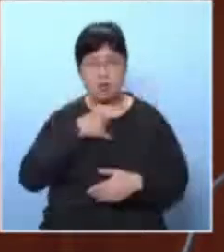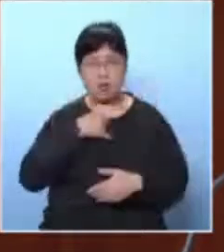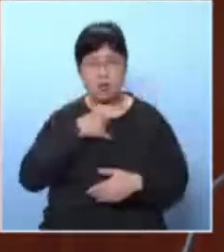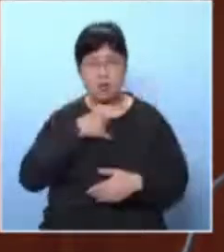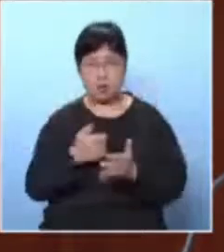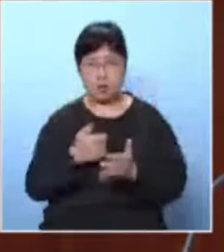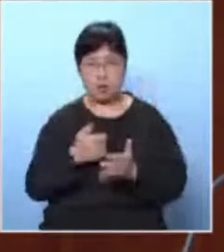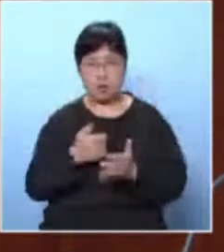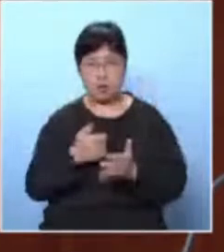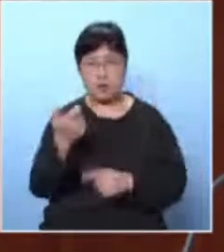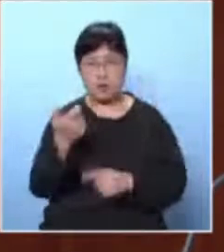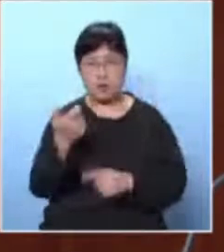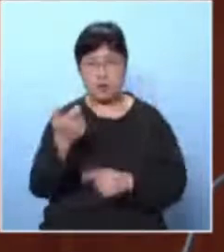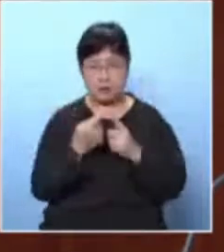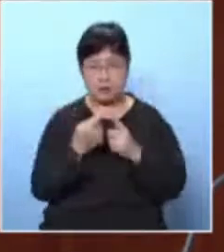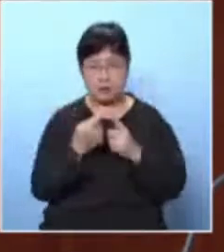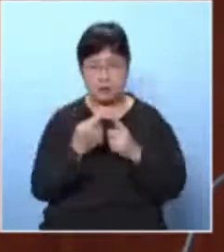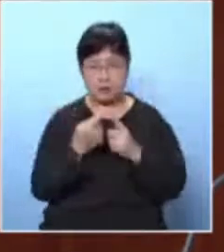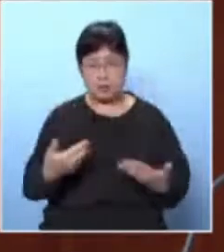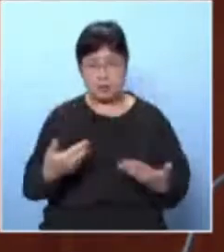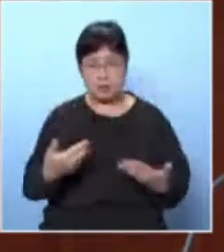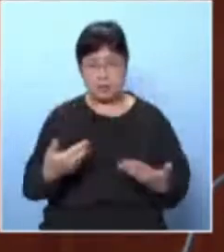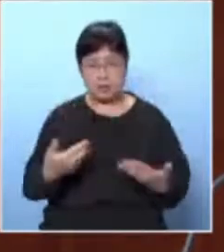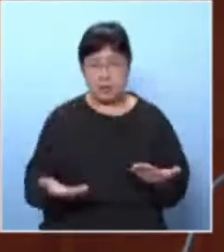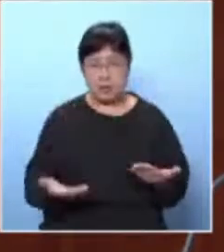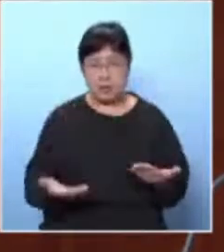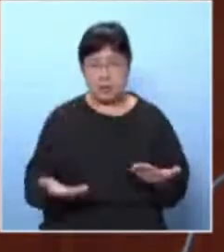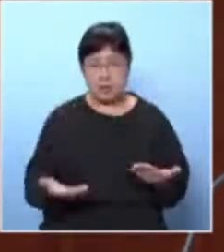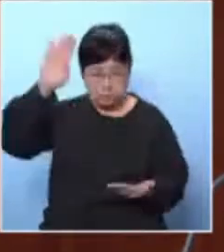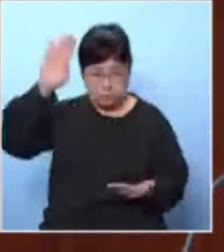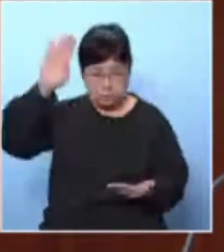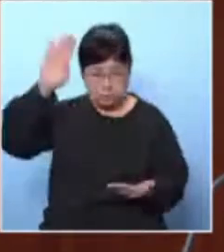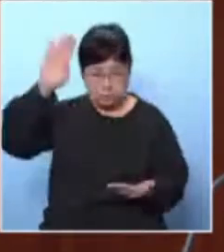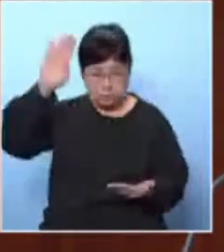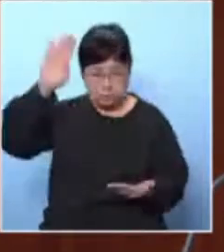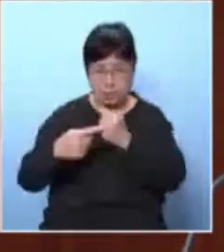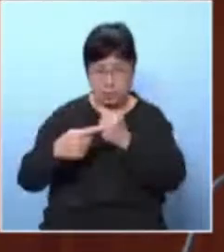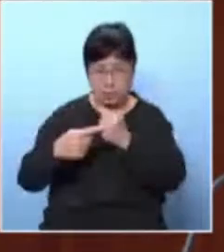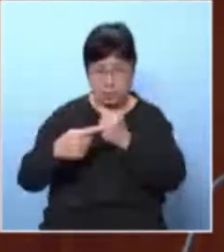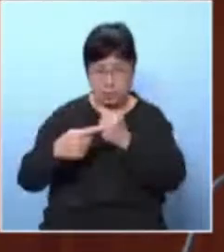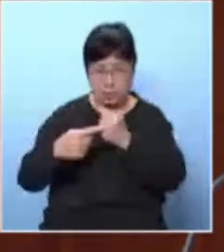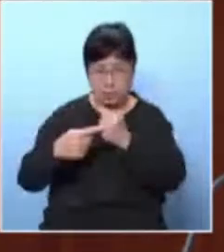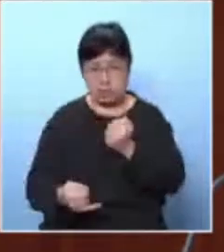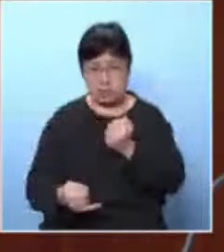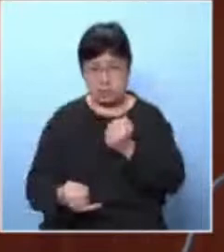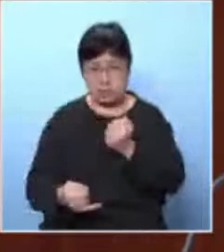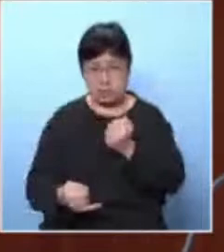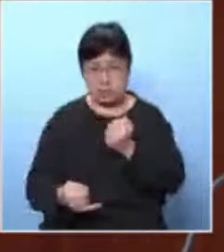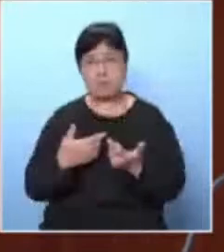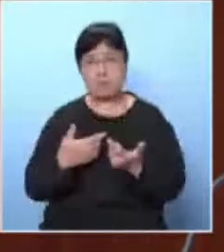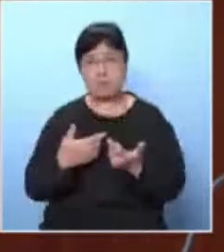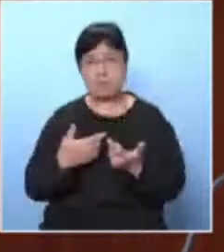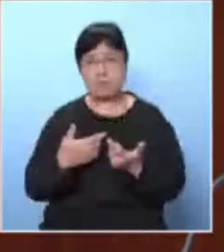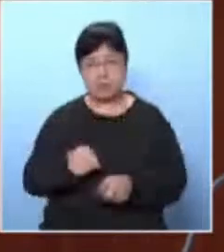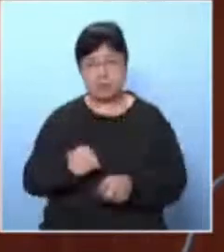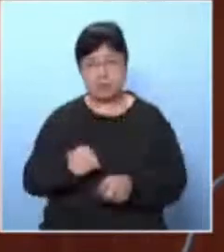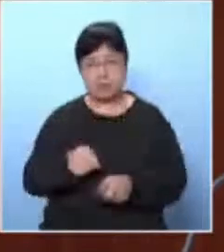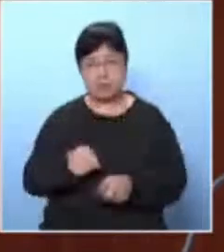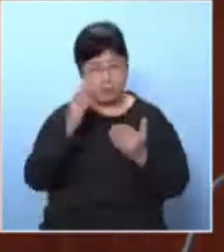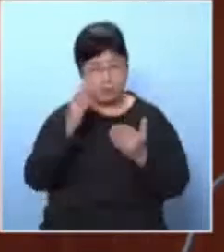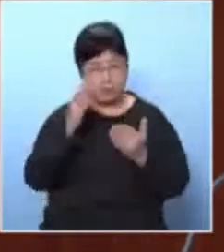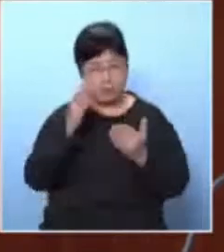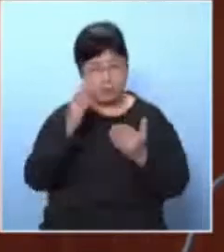or domestic rents from the current $100,000 to $120,000, an increase of